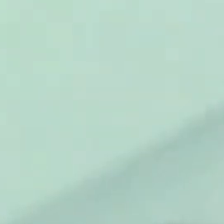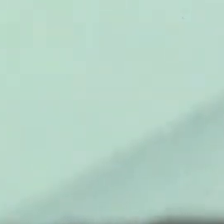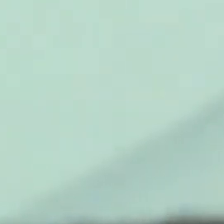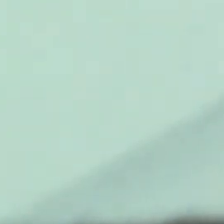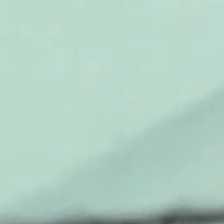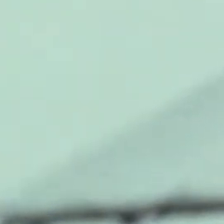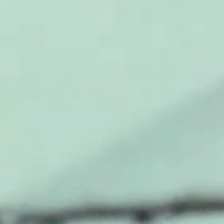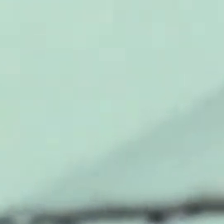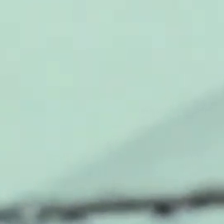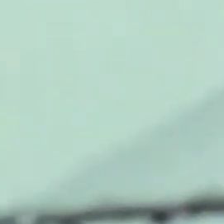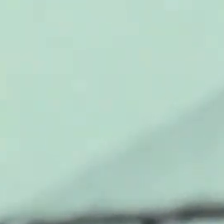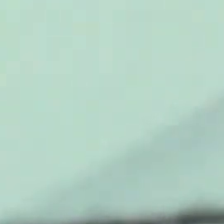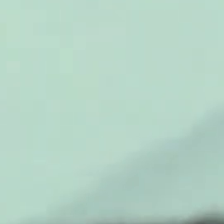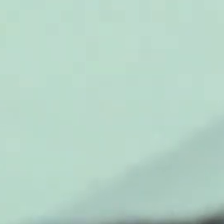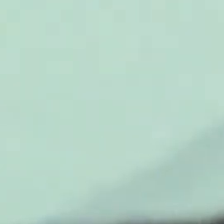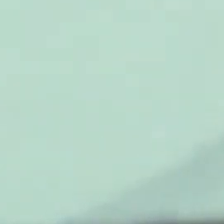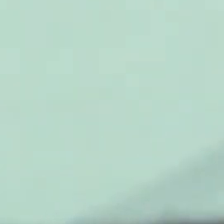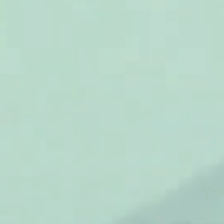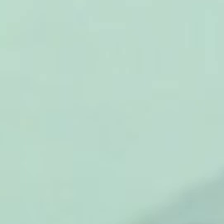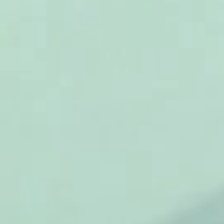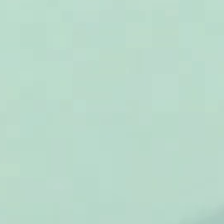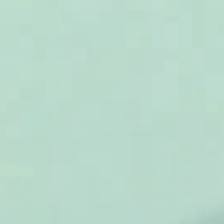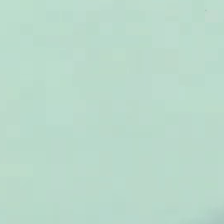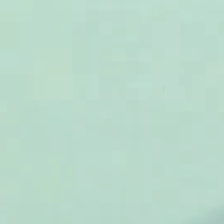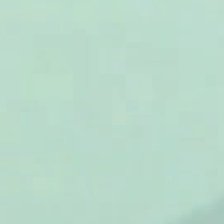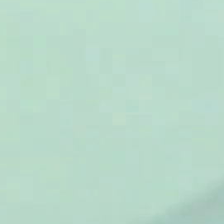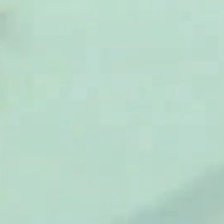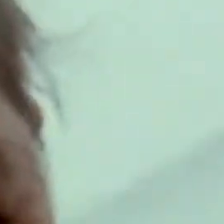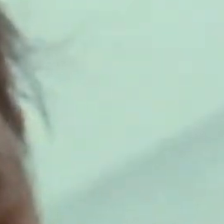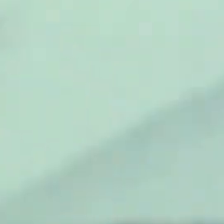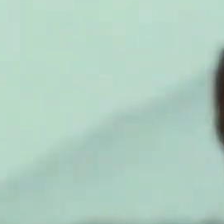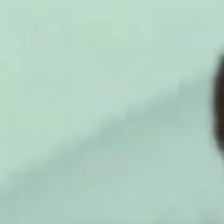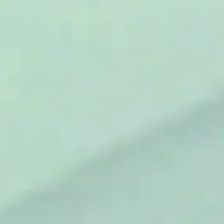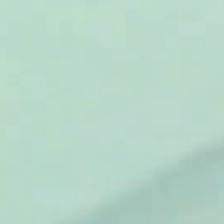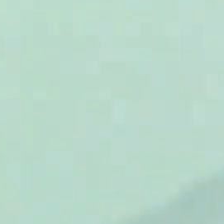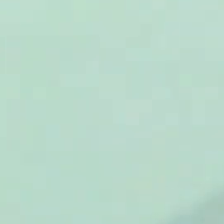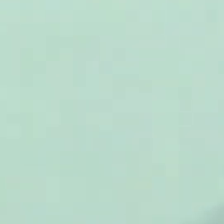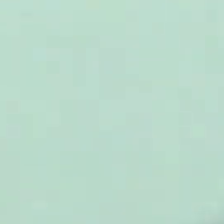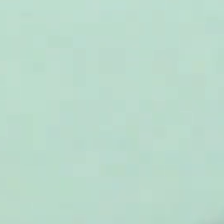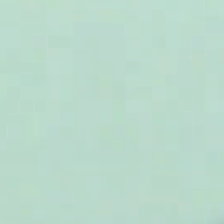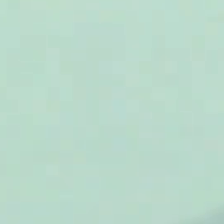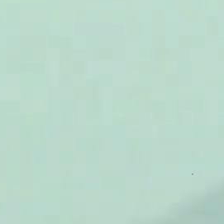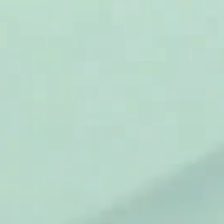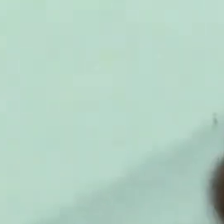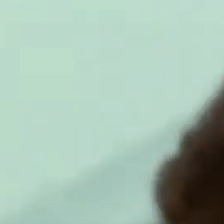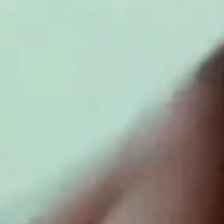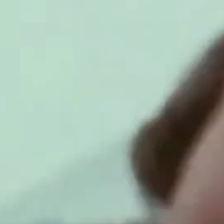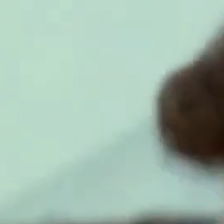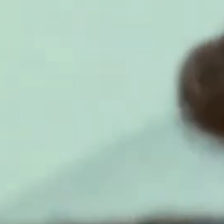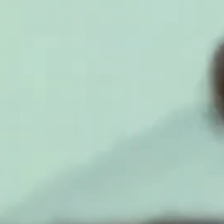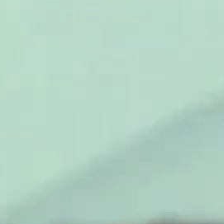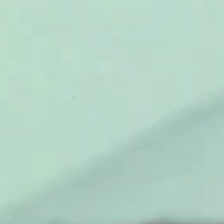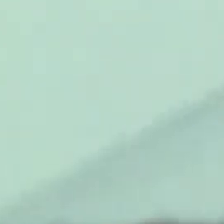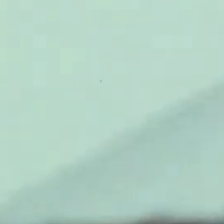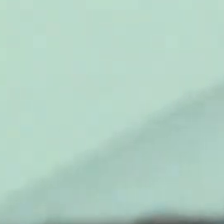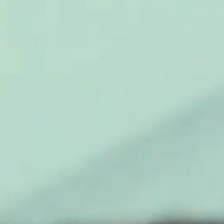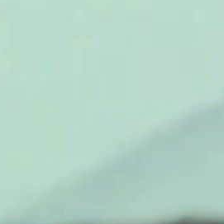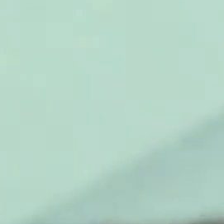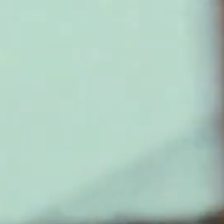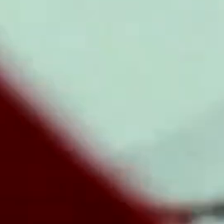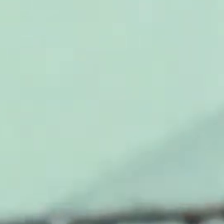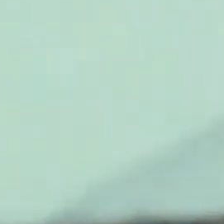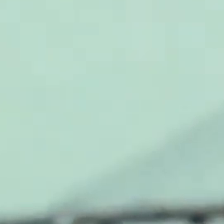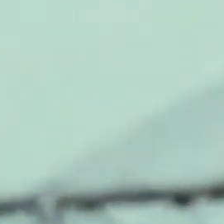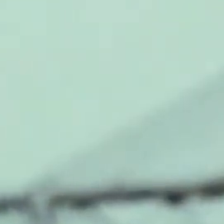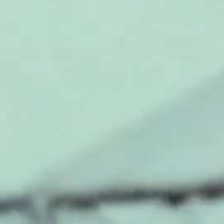from me. Before you even ask me if you are welcome or not. I thought this was a parade. And if you people will interfere today again,